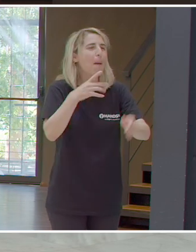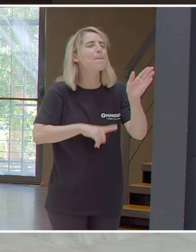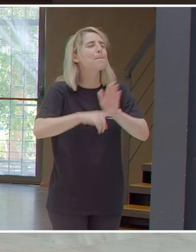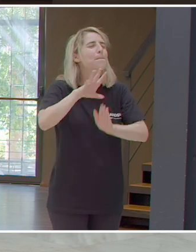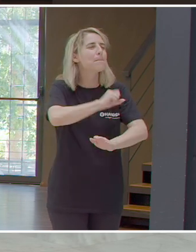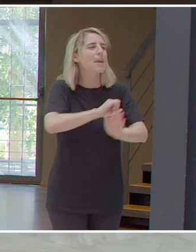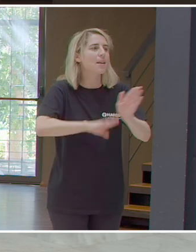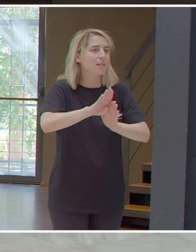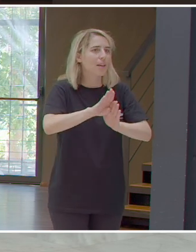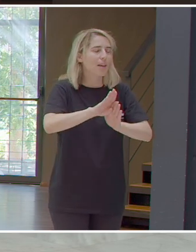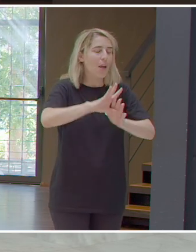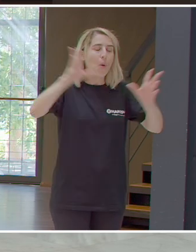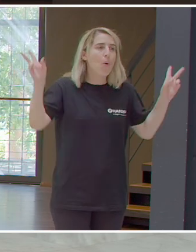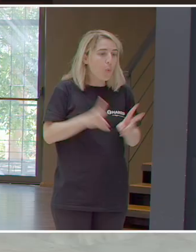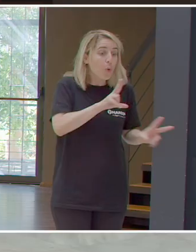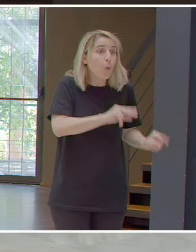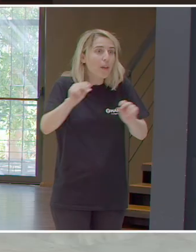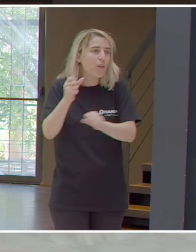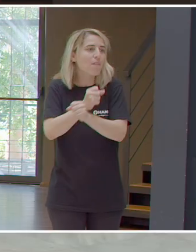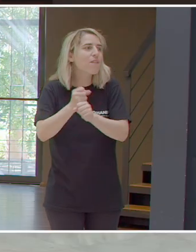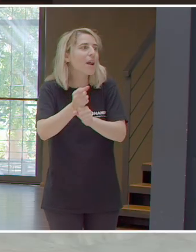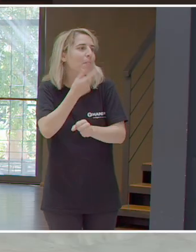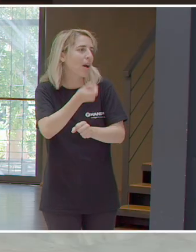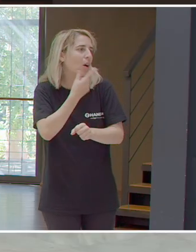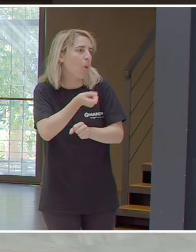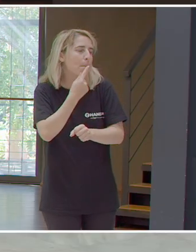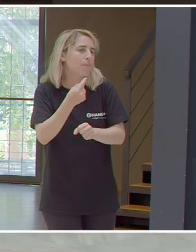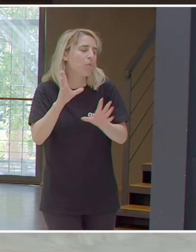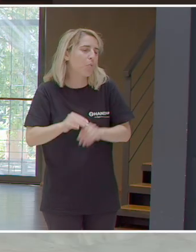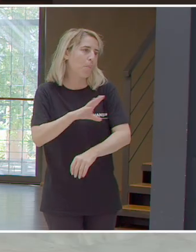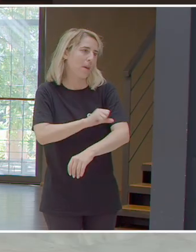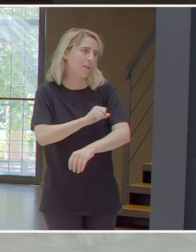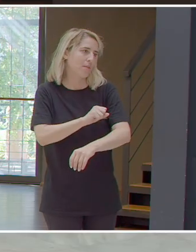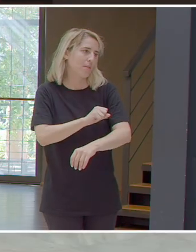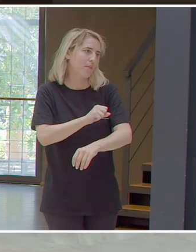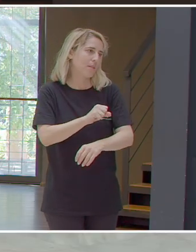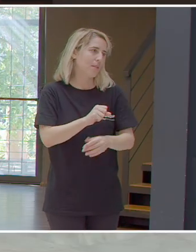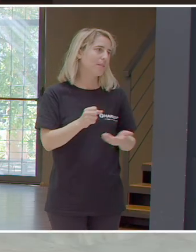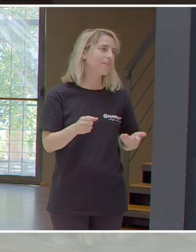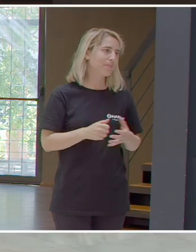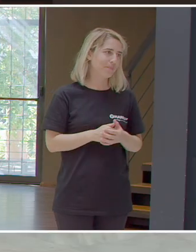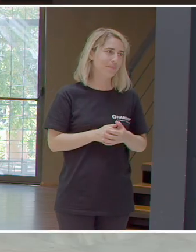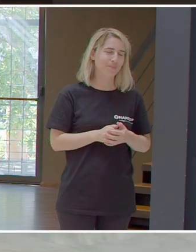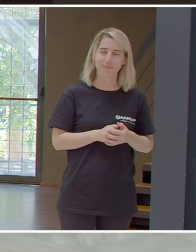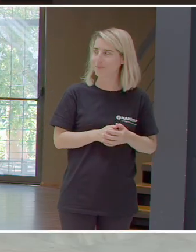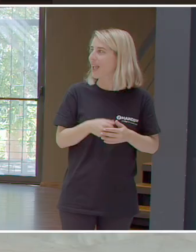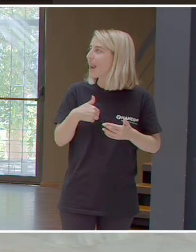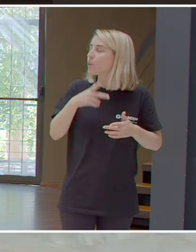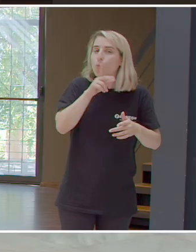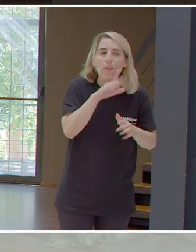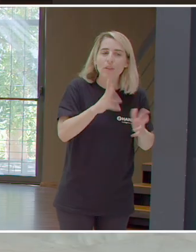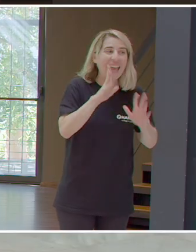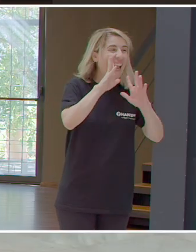you were taking medicine. So that's very nice. I would recommend that eating a tablespoon of ground linseeds